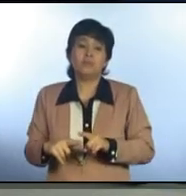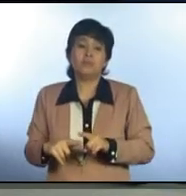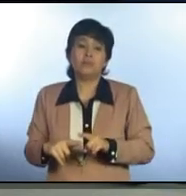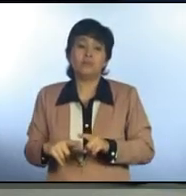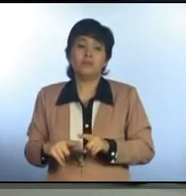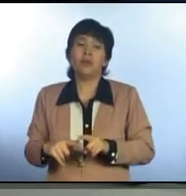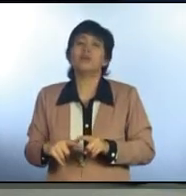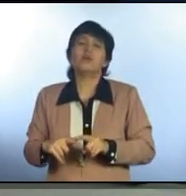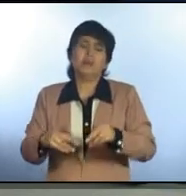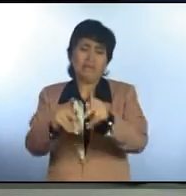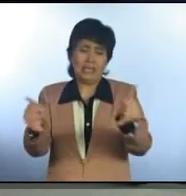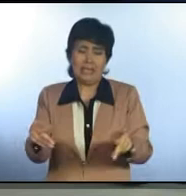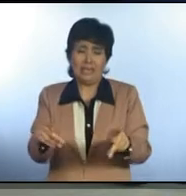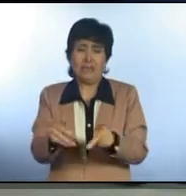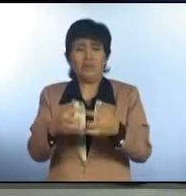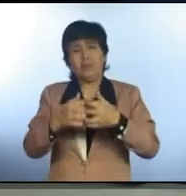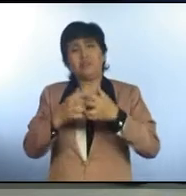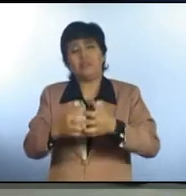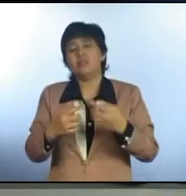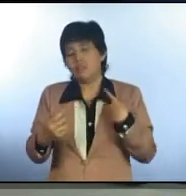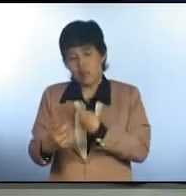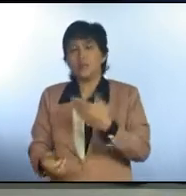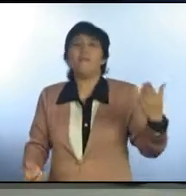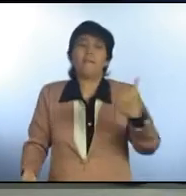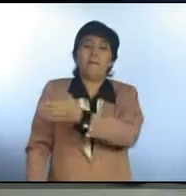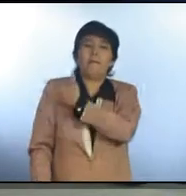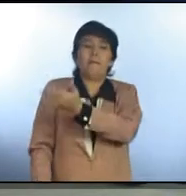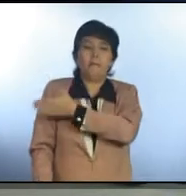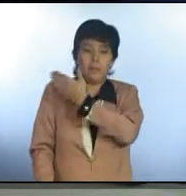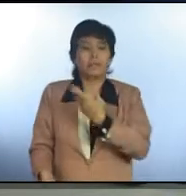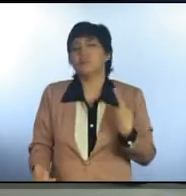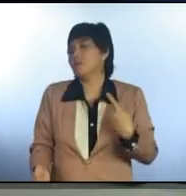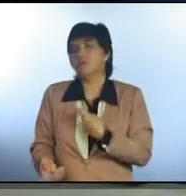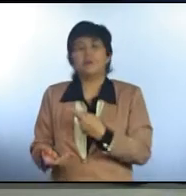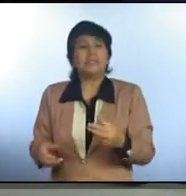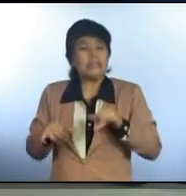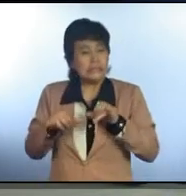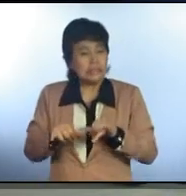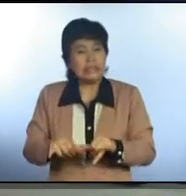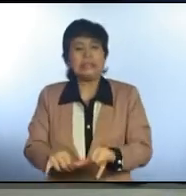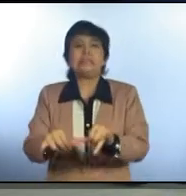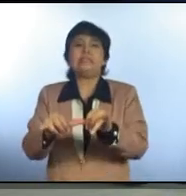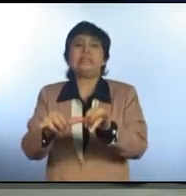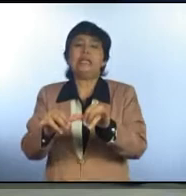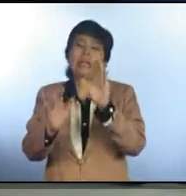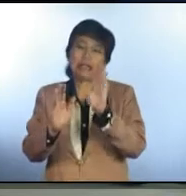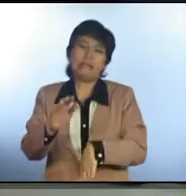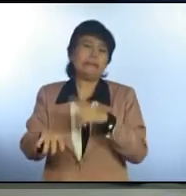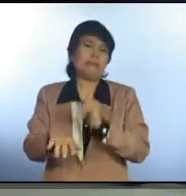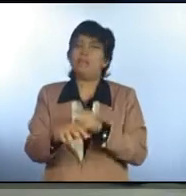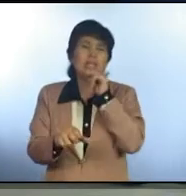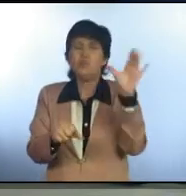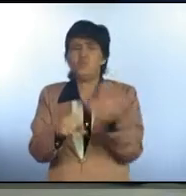the dishwasher, even we have a maid, we still lack of sleep. We still sleep less than what we